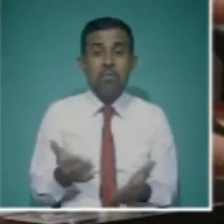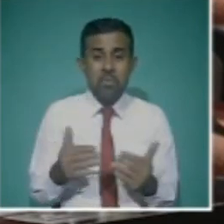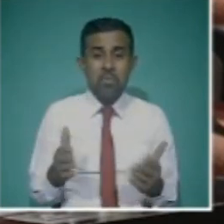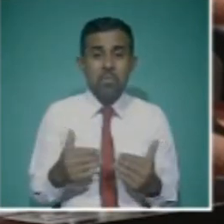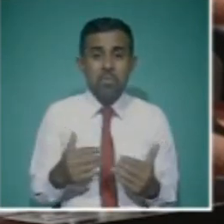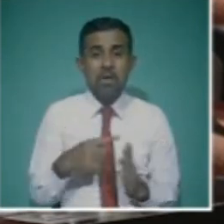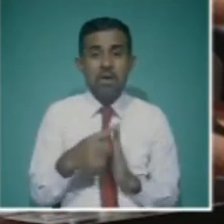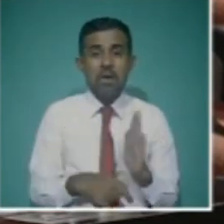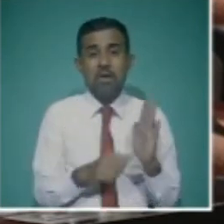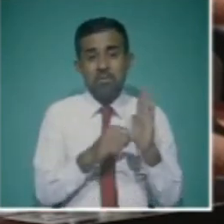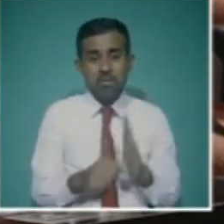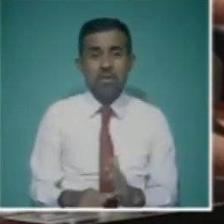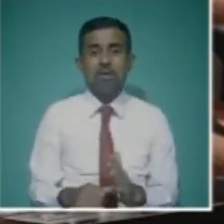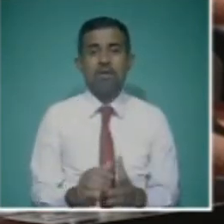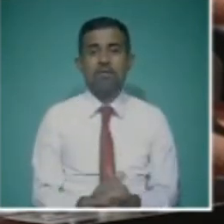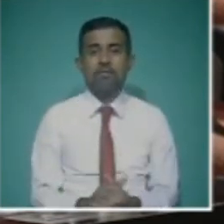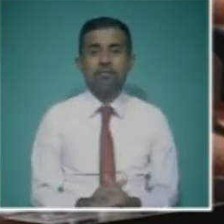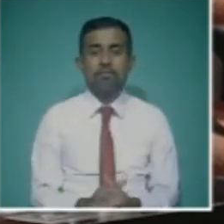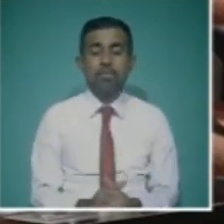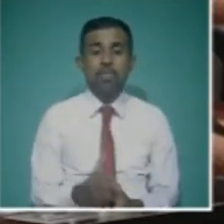Why? Because of the racism.